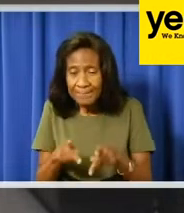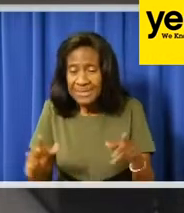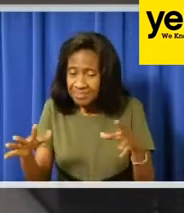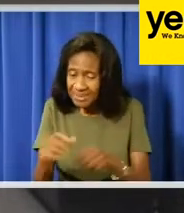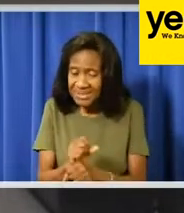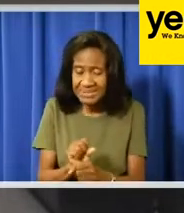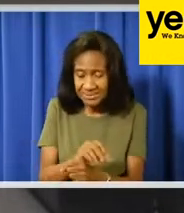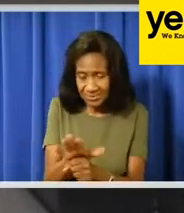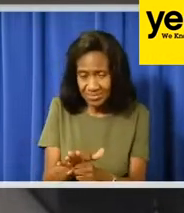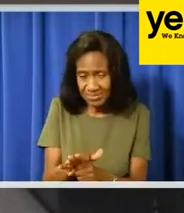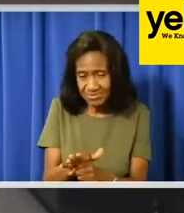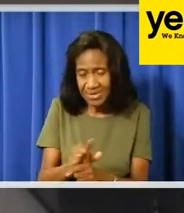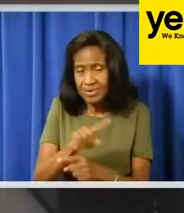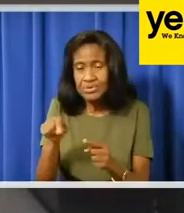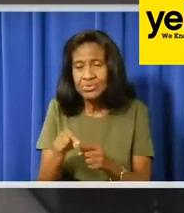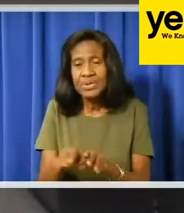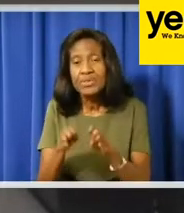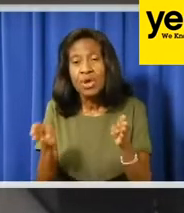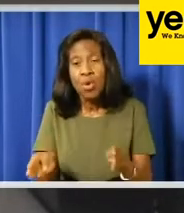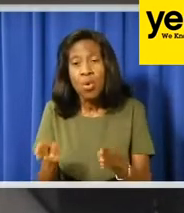the question.